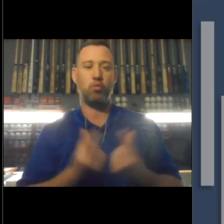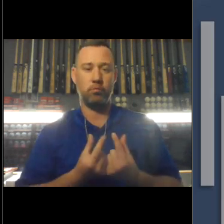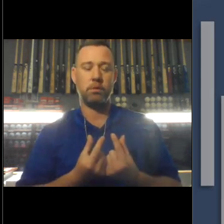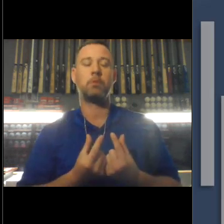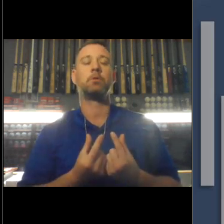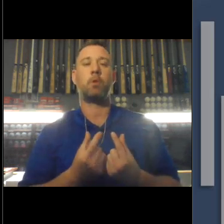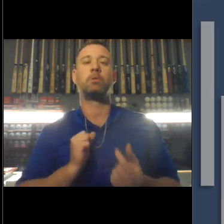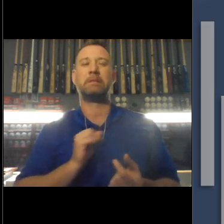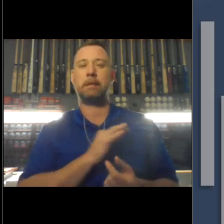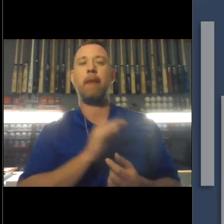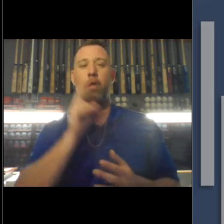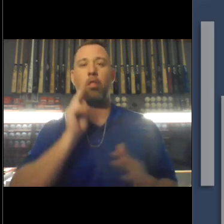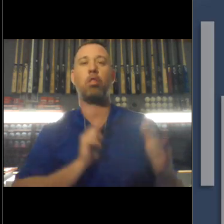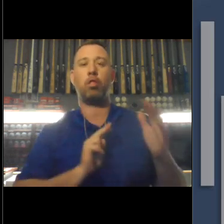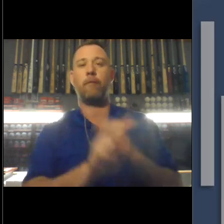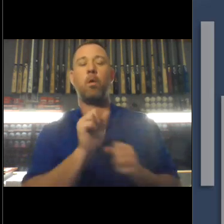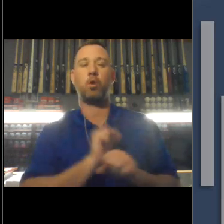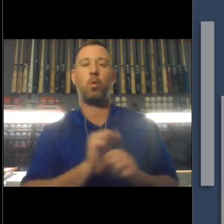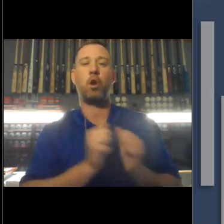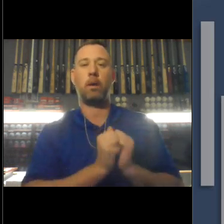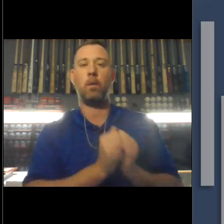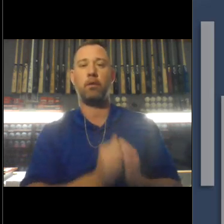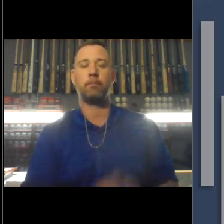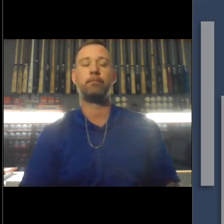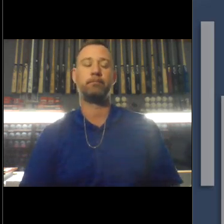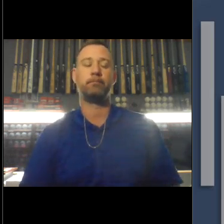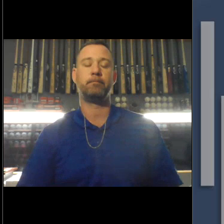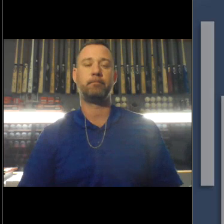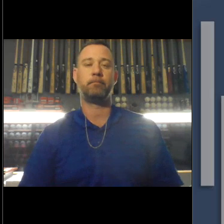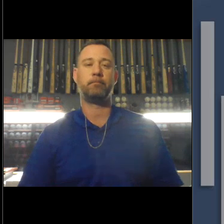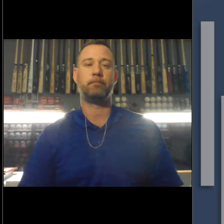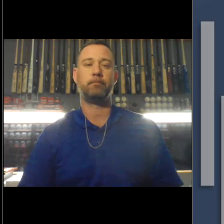staff are looking forward to working with her on the road charge TAC.